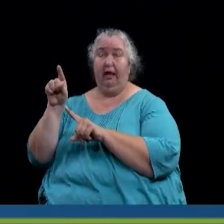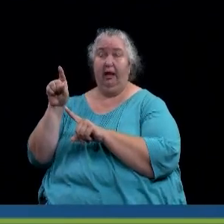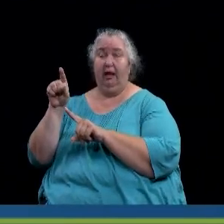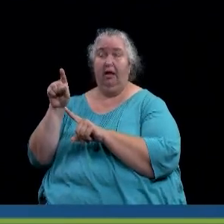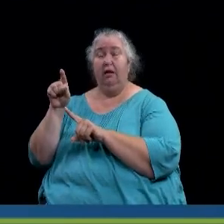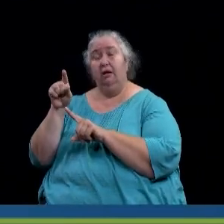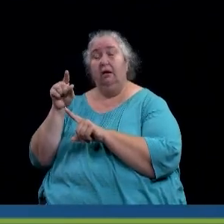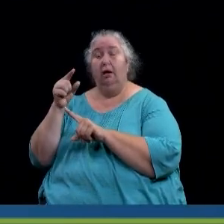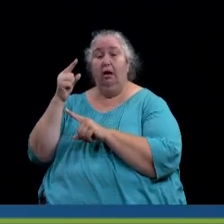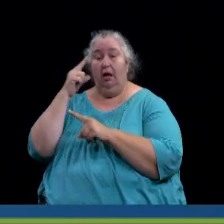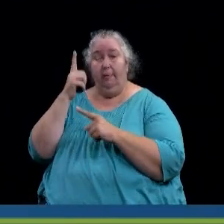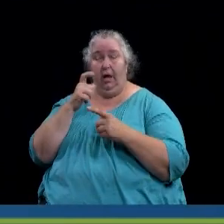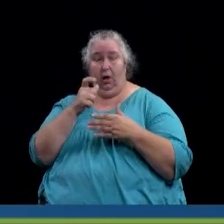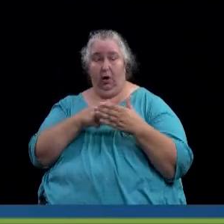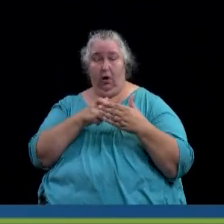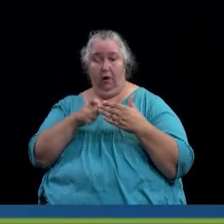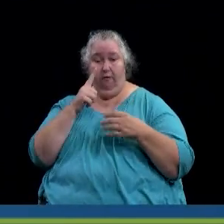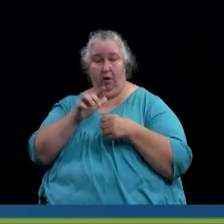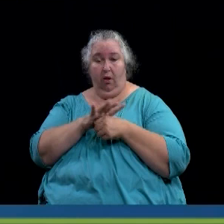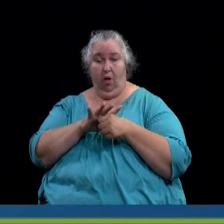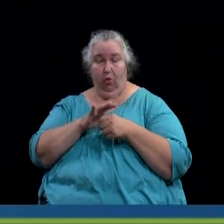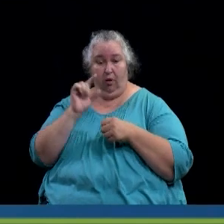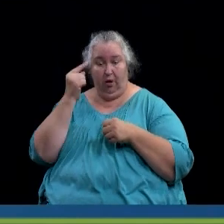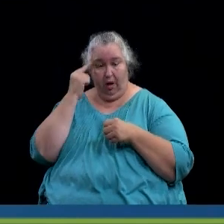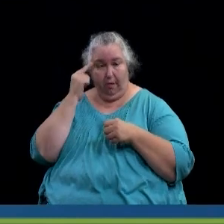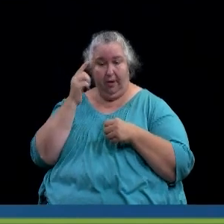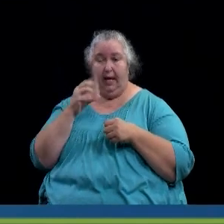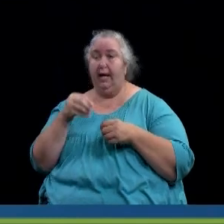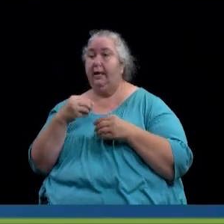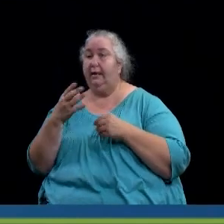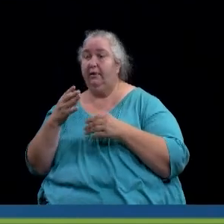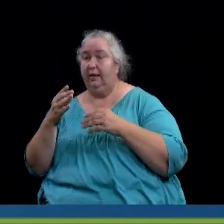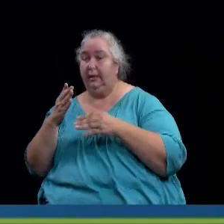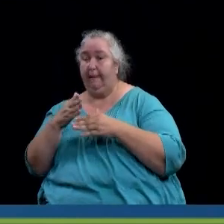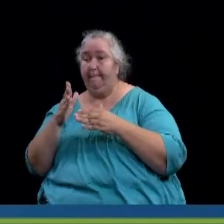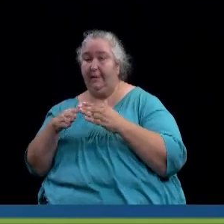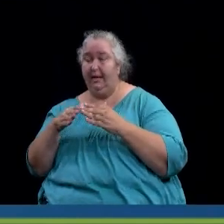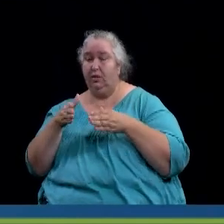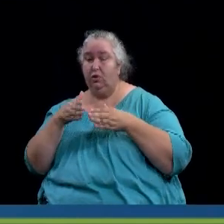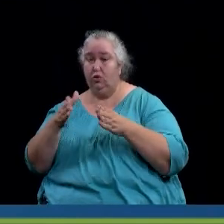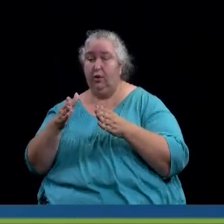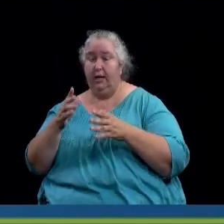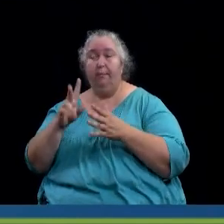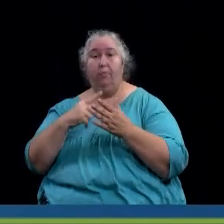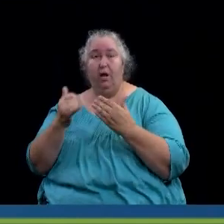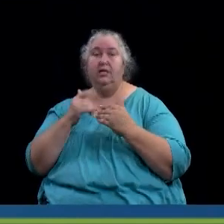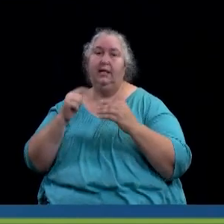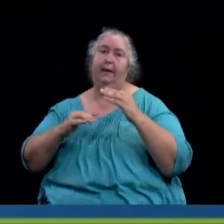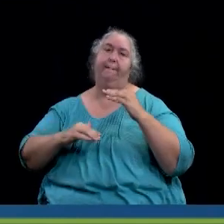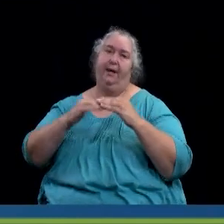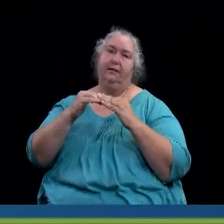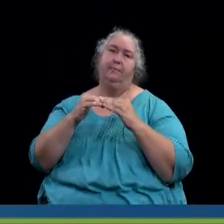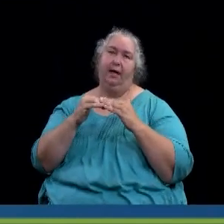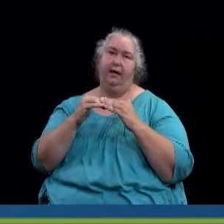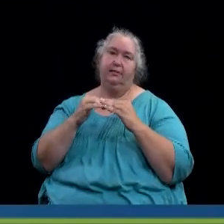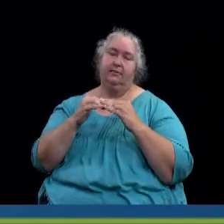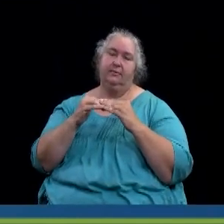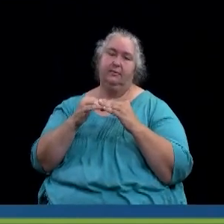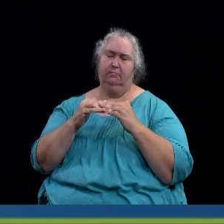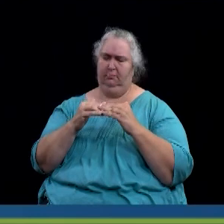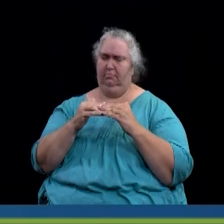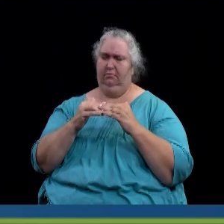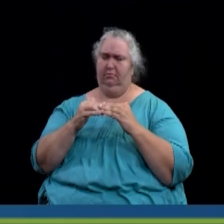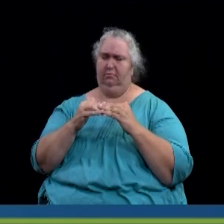complete street projects maximizes the benefits to the BRT system. What the system brings to the broader community